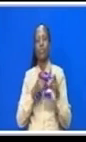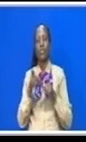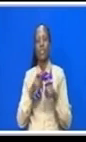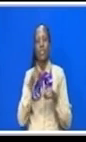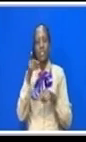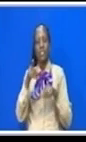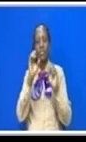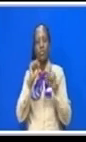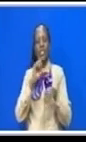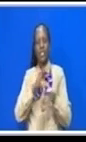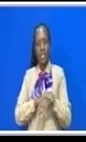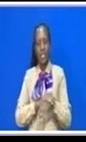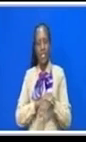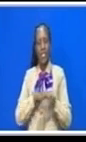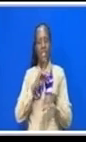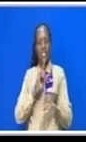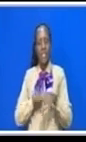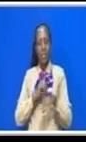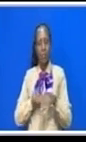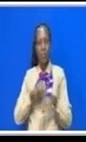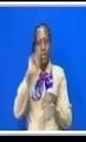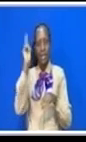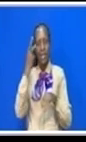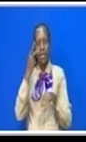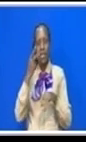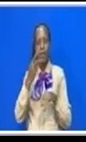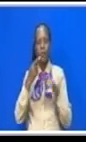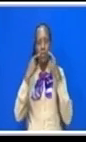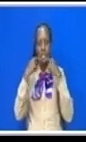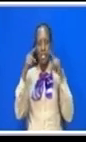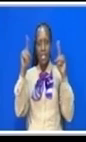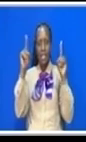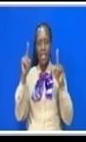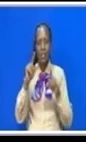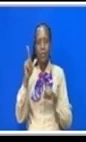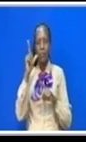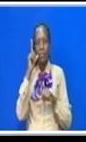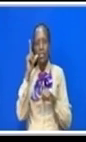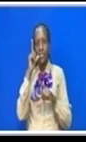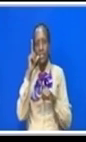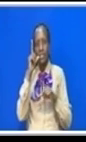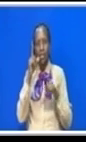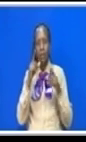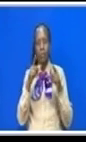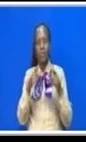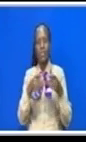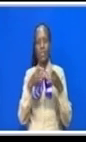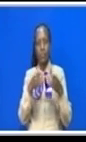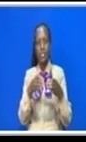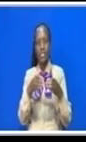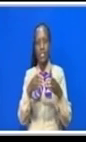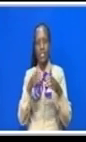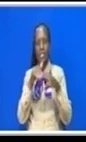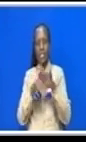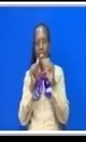get when Kenya was declared the British Protectorate in 1895. With that alone, all